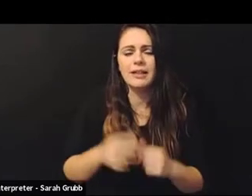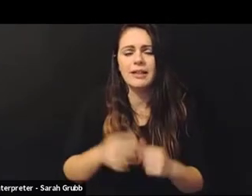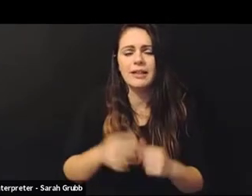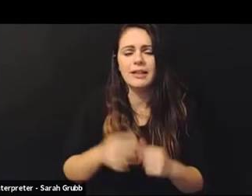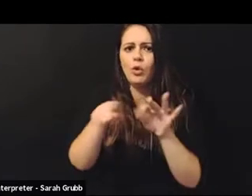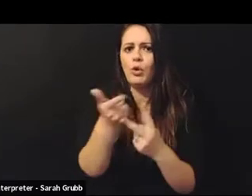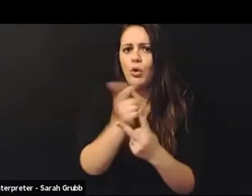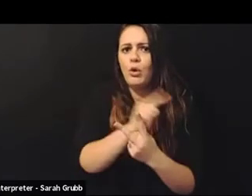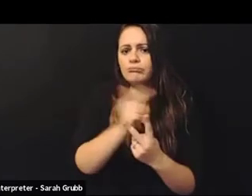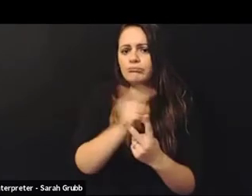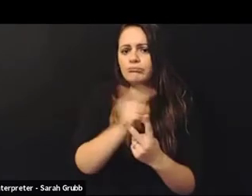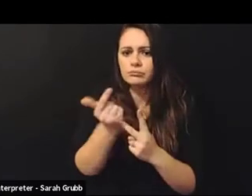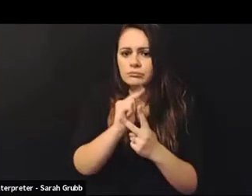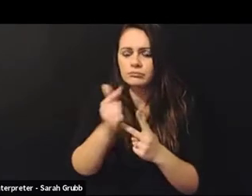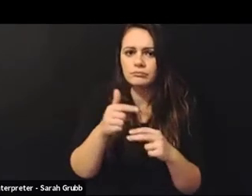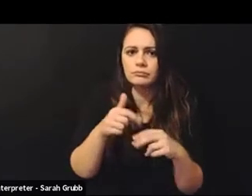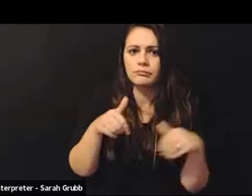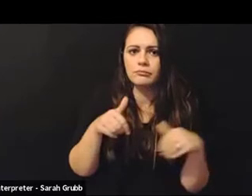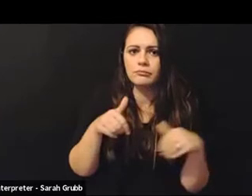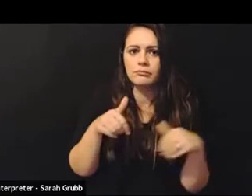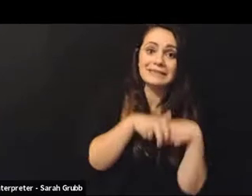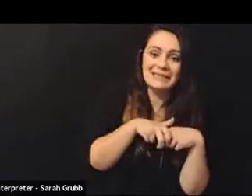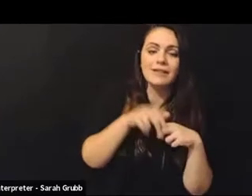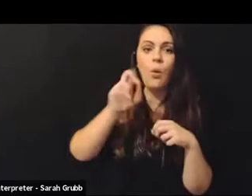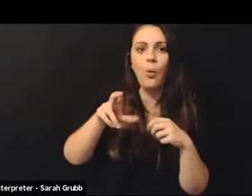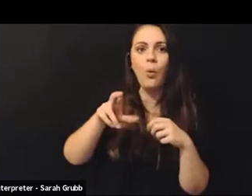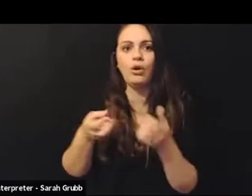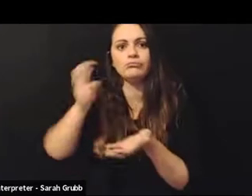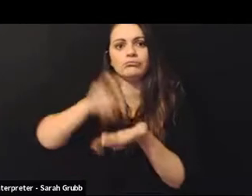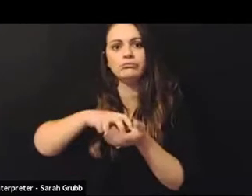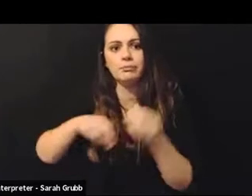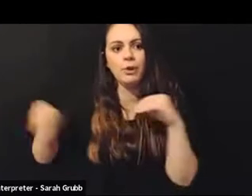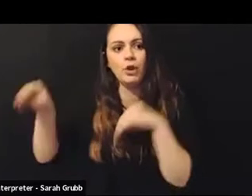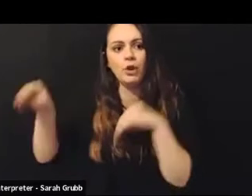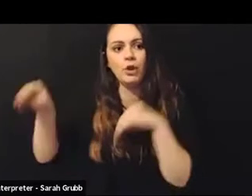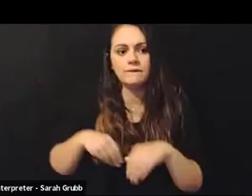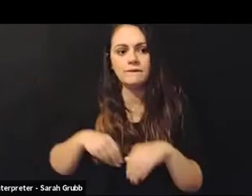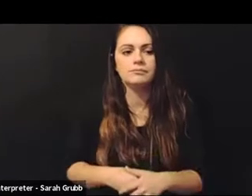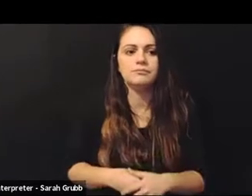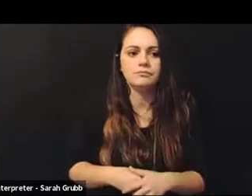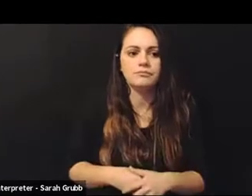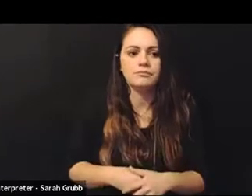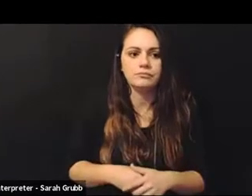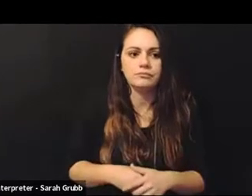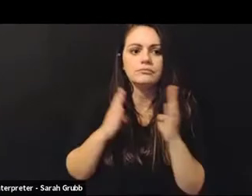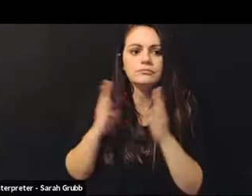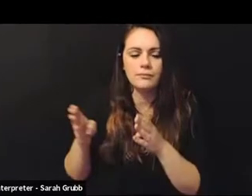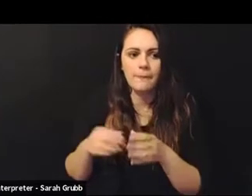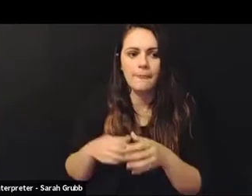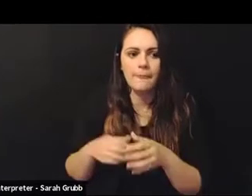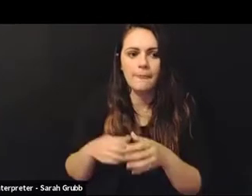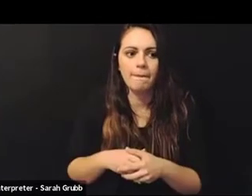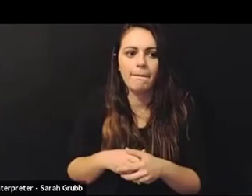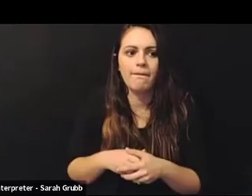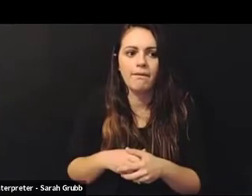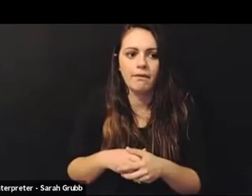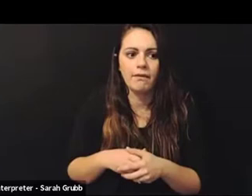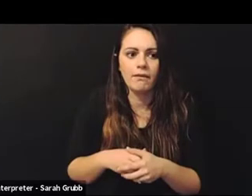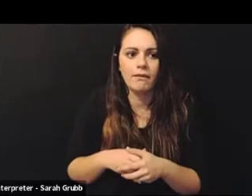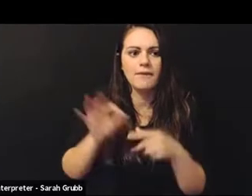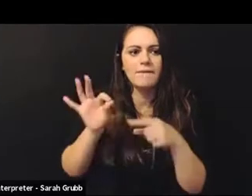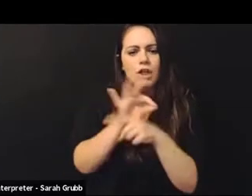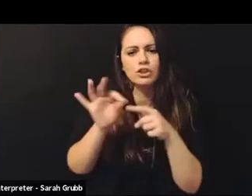This slide just talks about behavior. So this is another area where I think autism, because they use applied